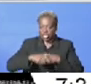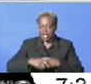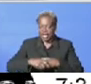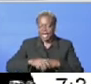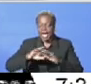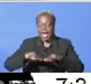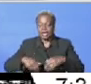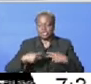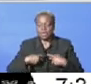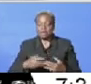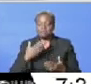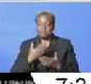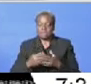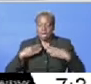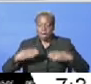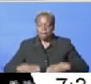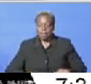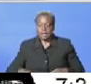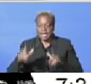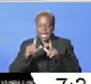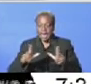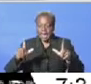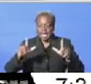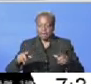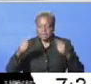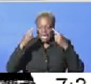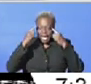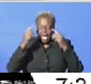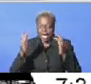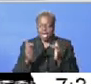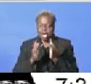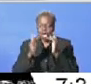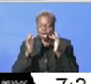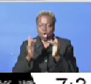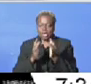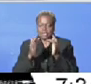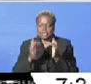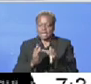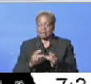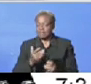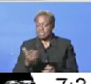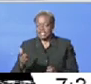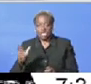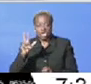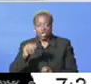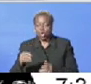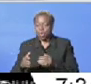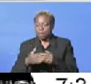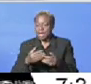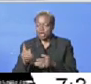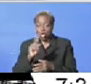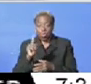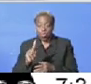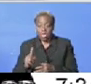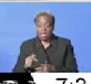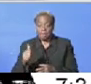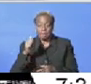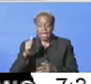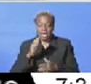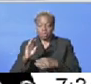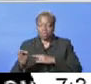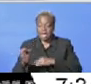proper body language, eye contact, the things that no matter where your background was from, you had something to